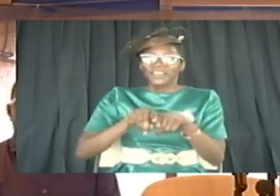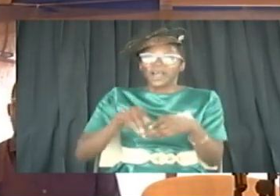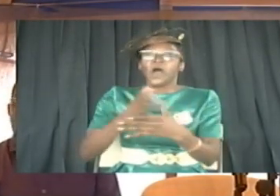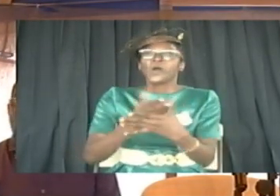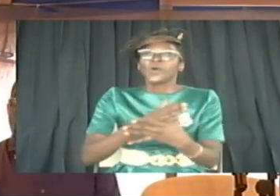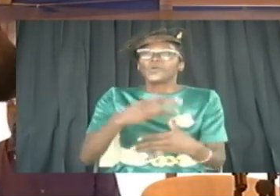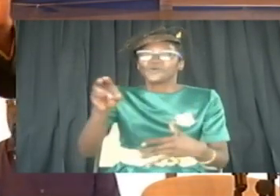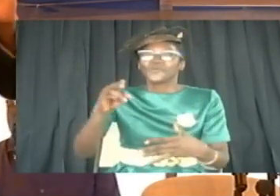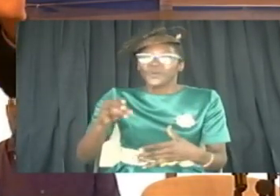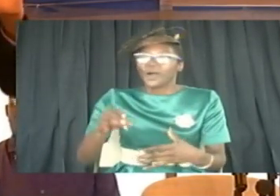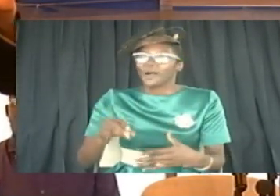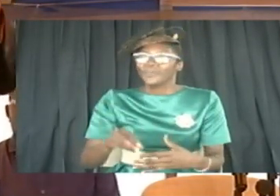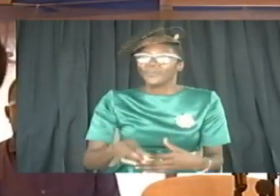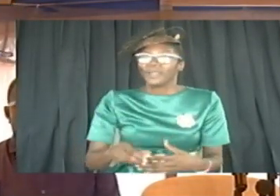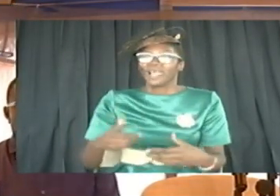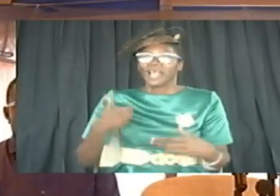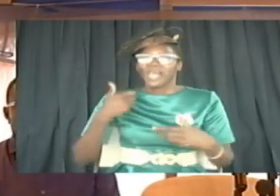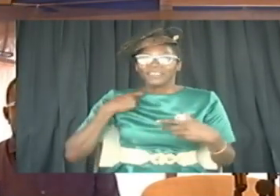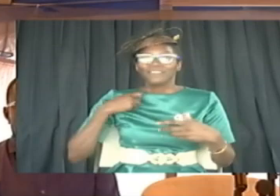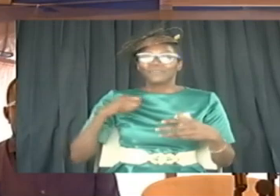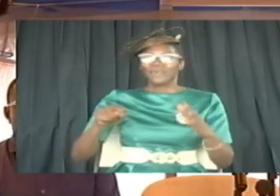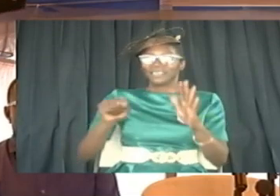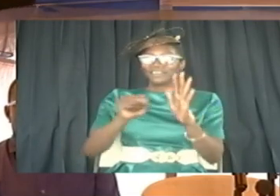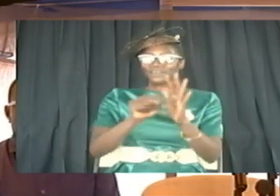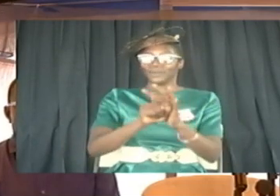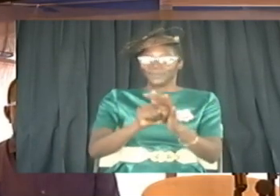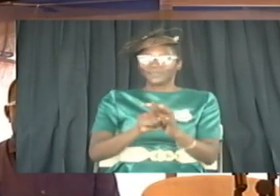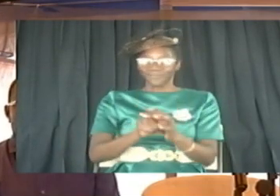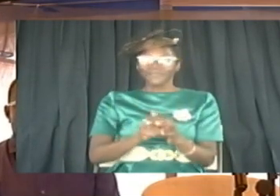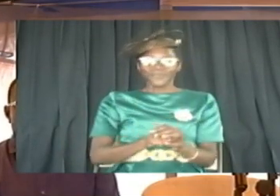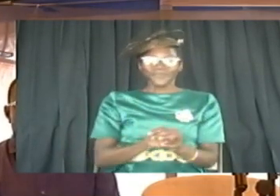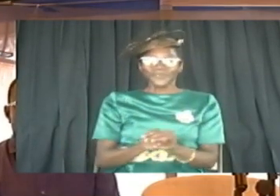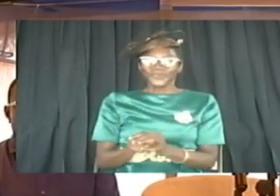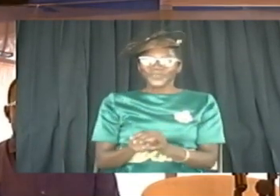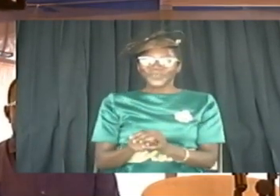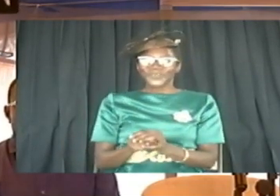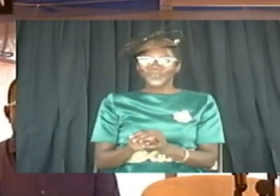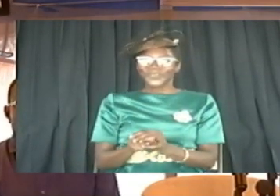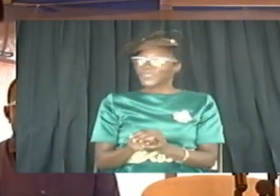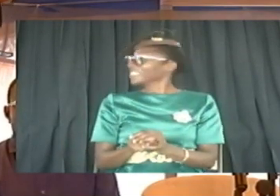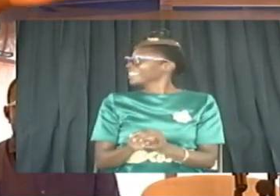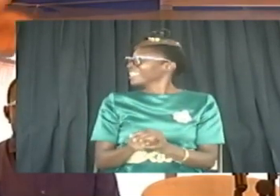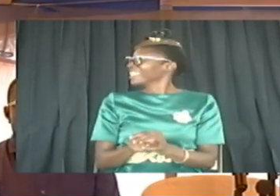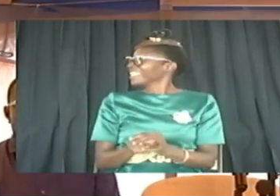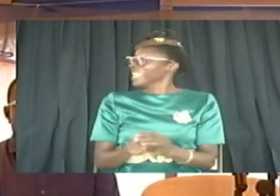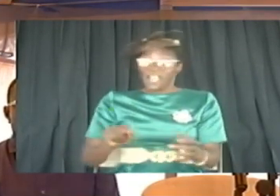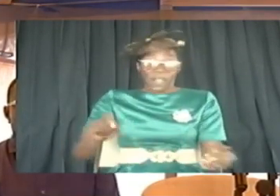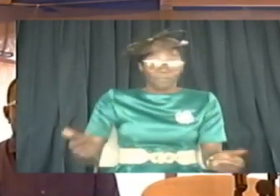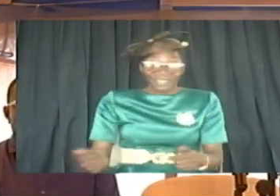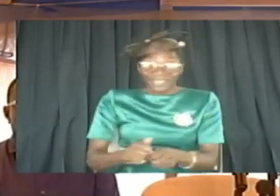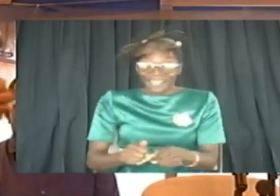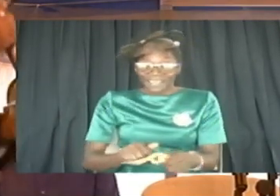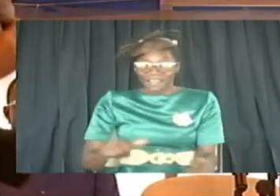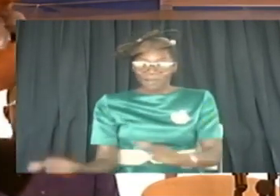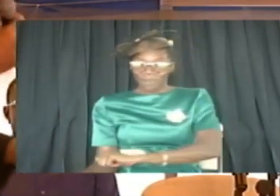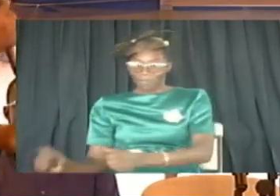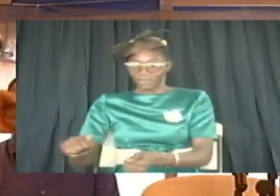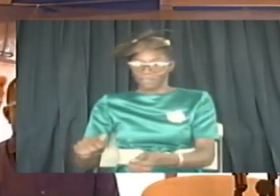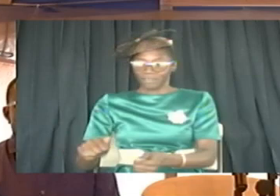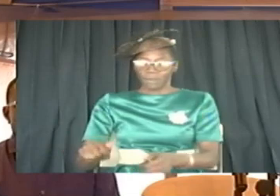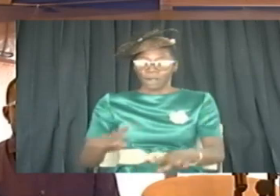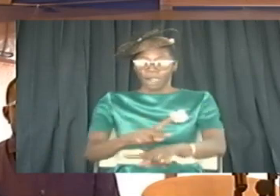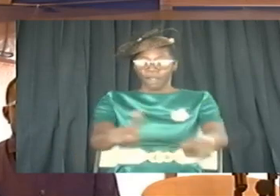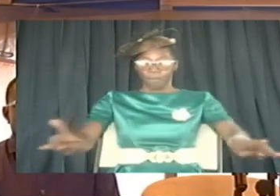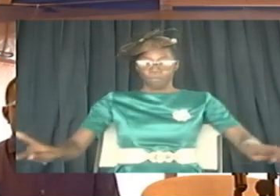Town, and the two of them collided right on the grounds beside of the baptismal pool. So while we were